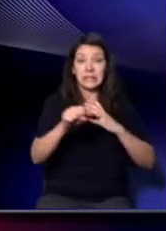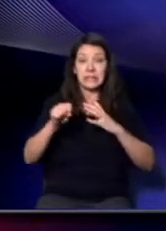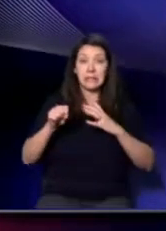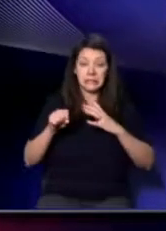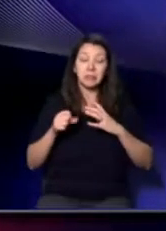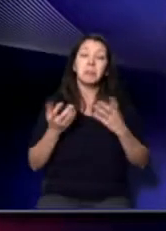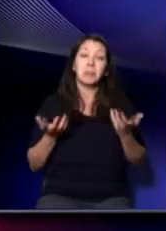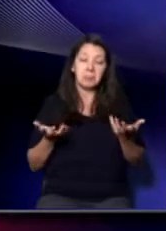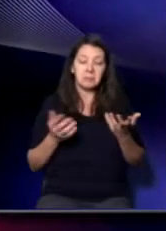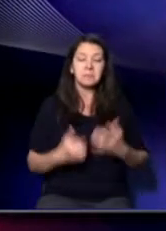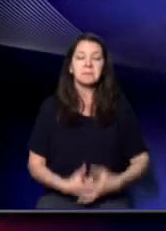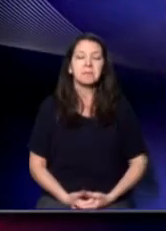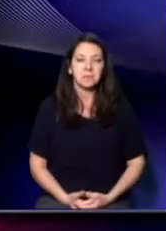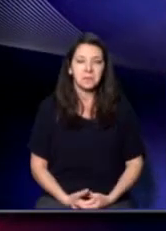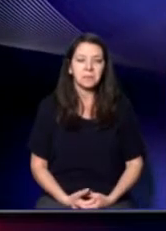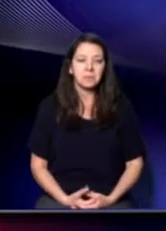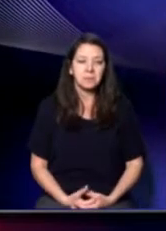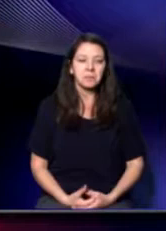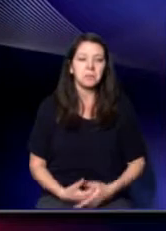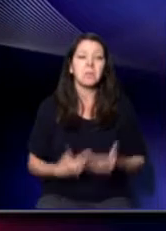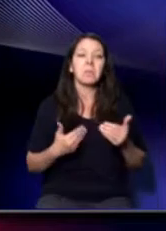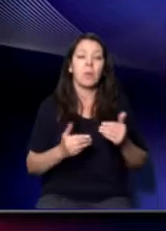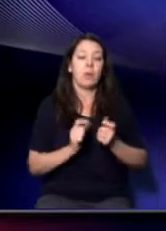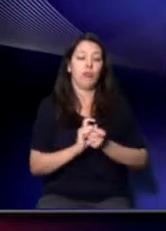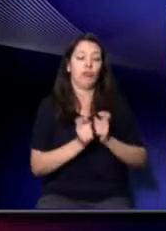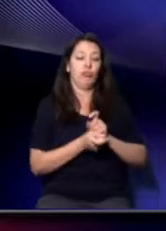Okay. Can we make that change?